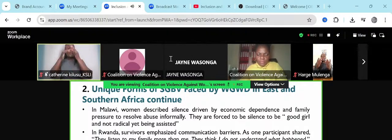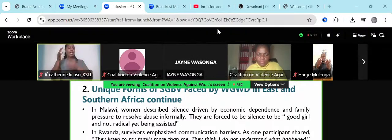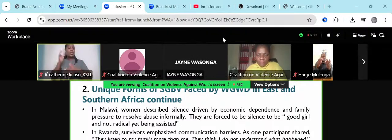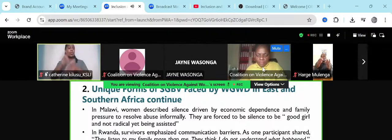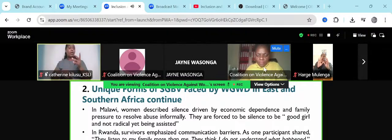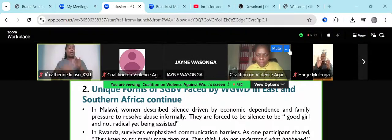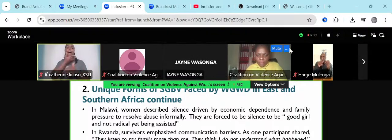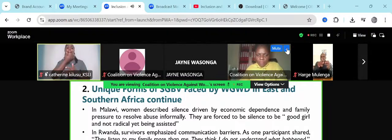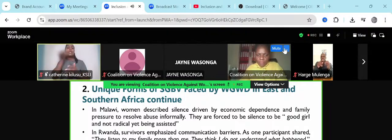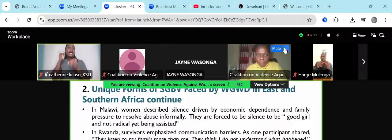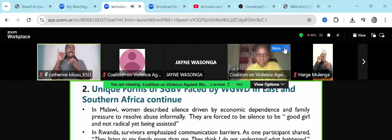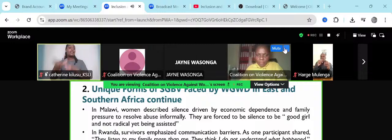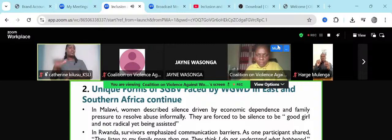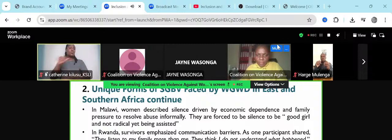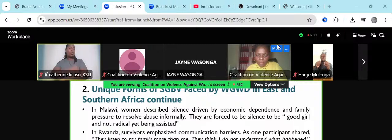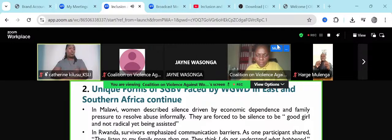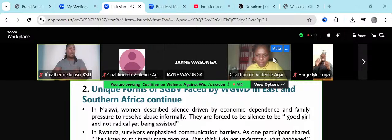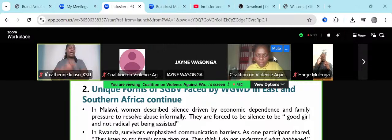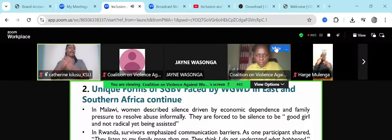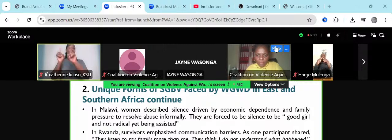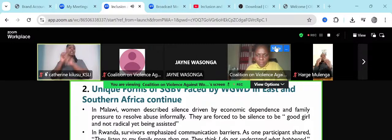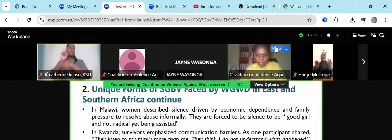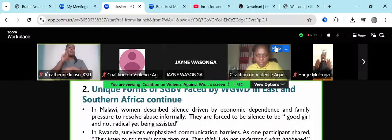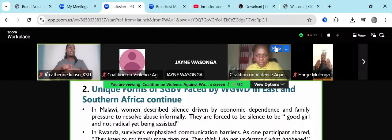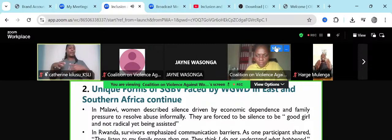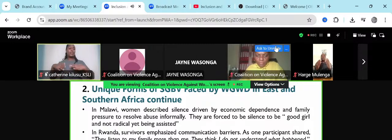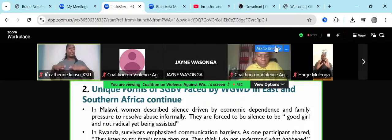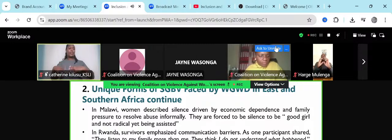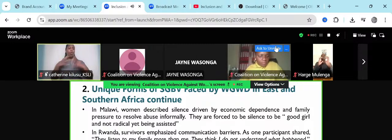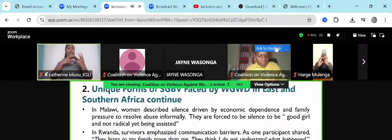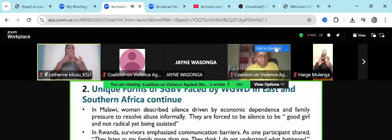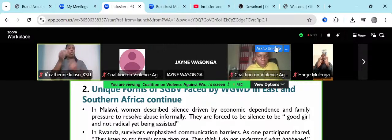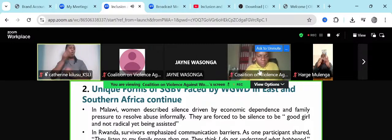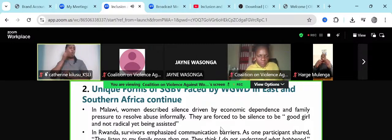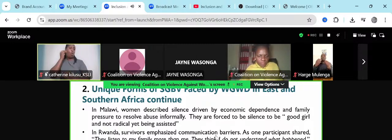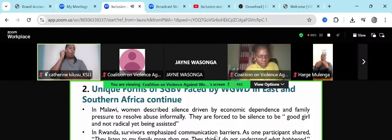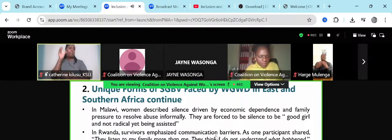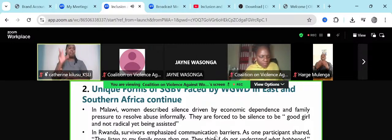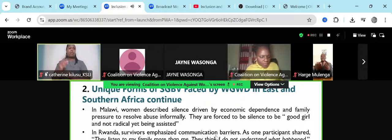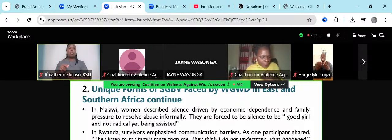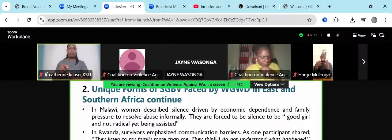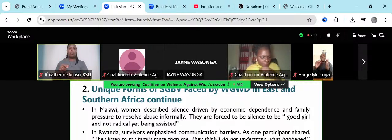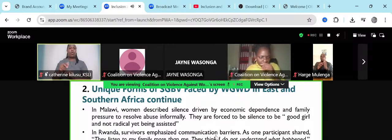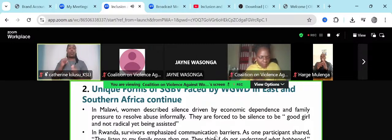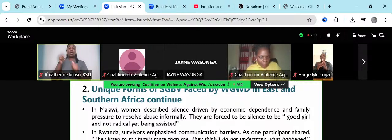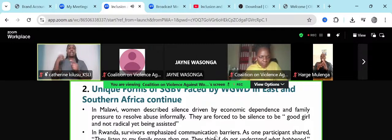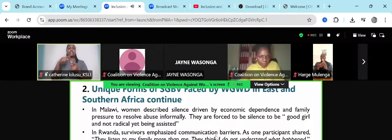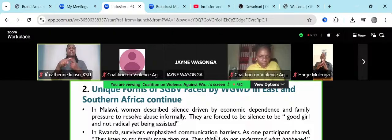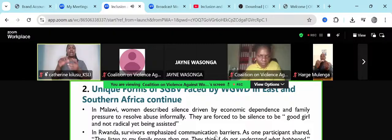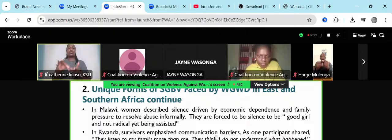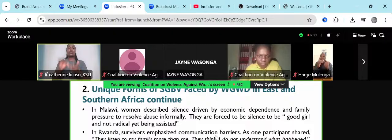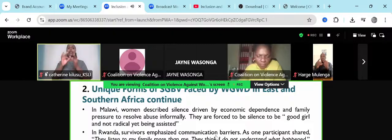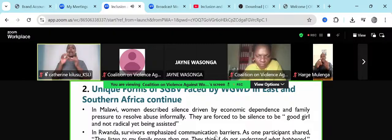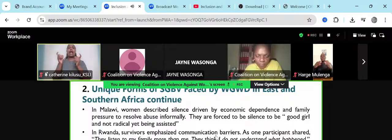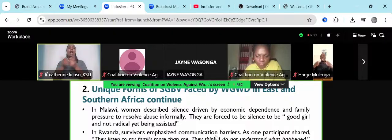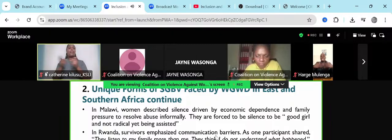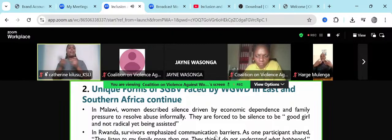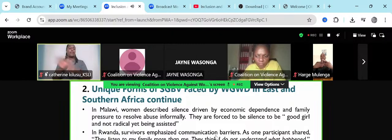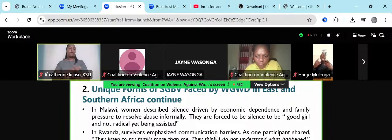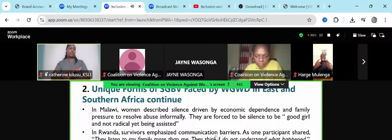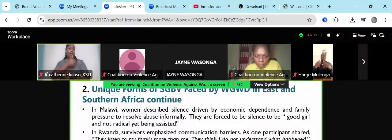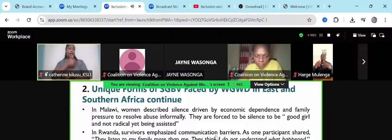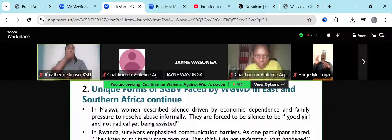school holidays, they don't come home, and that is a big unique and very painful, because there is no parent